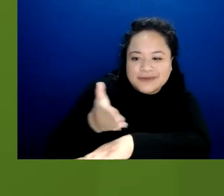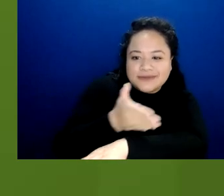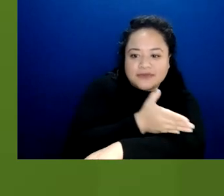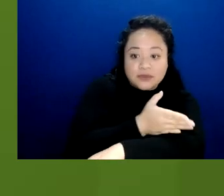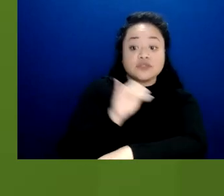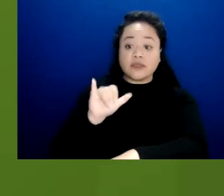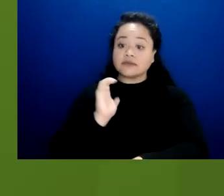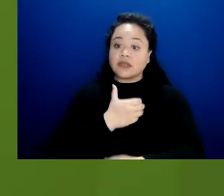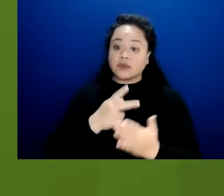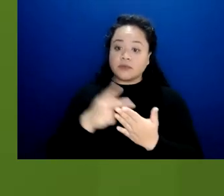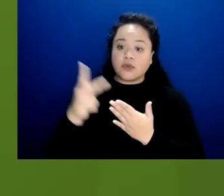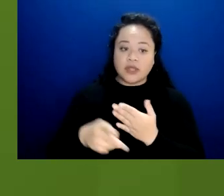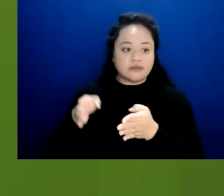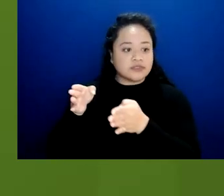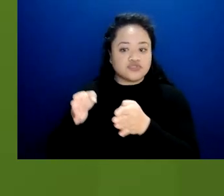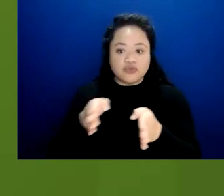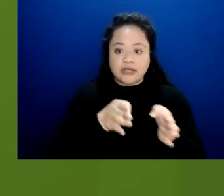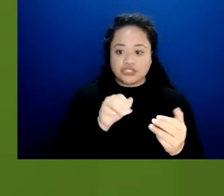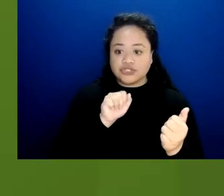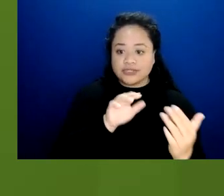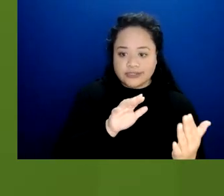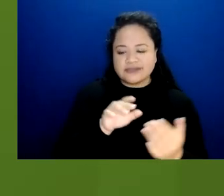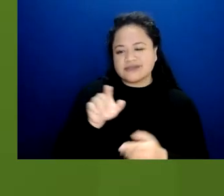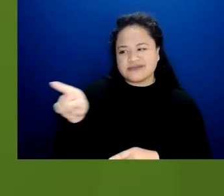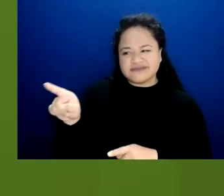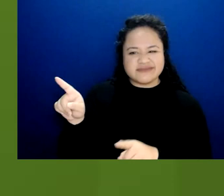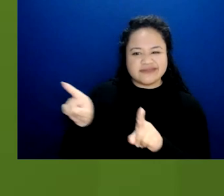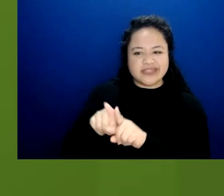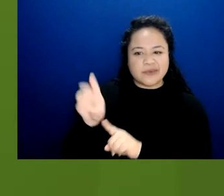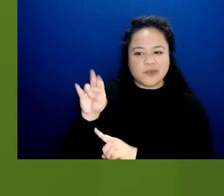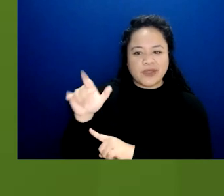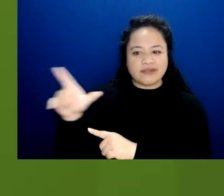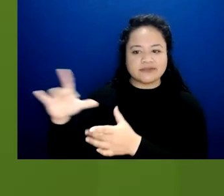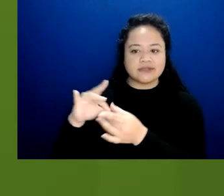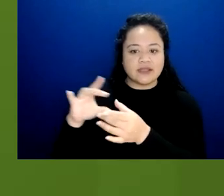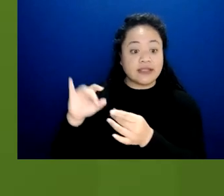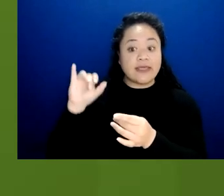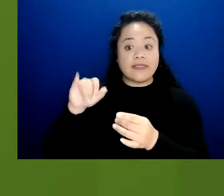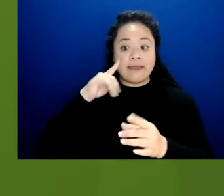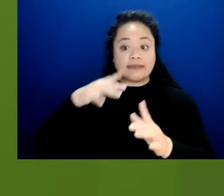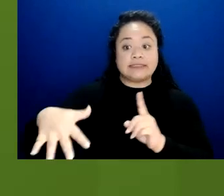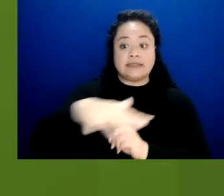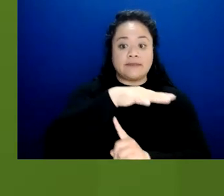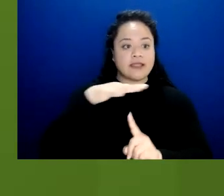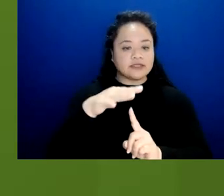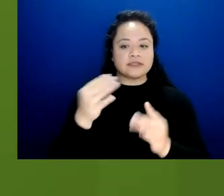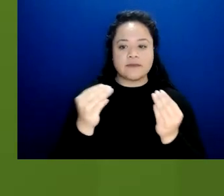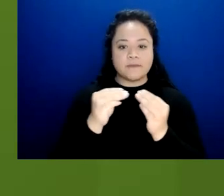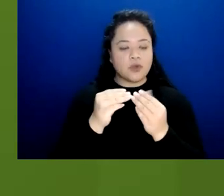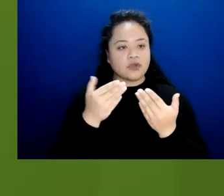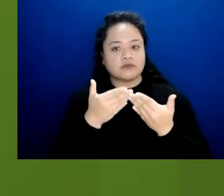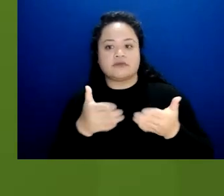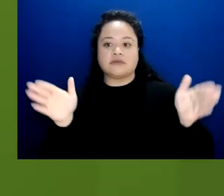programs and strategies are about, as Will said, opening up that space for learning and practice of these skills that